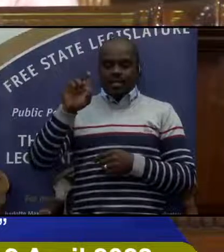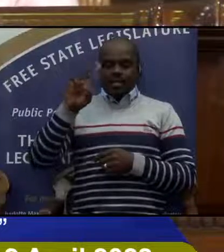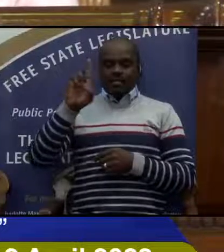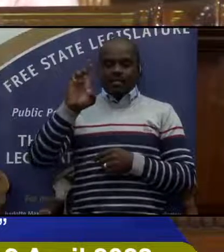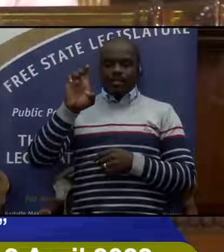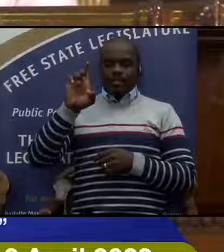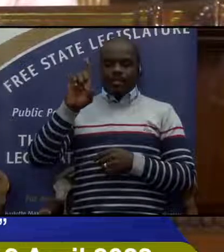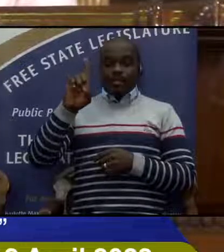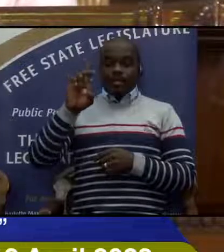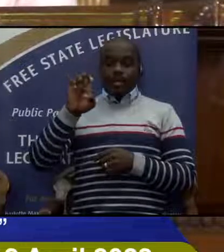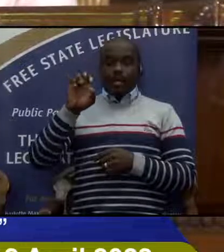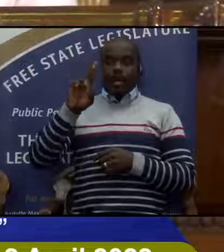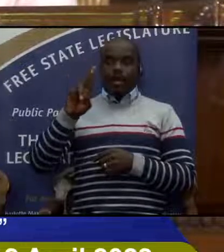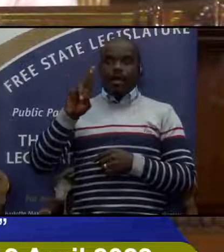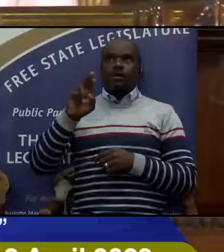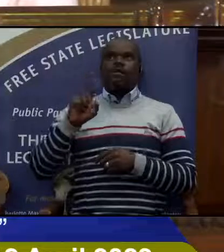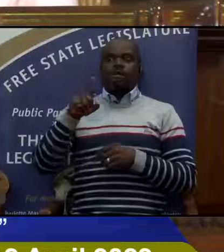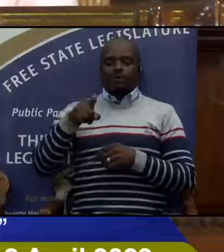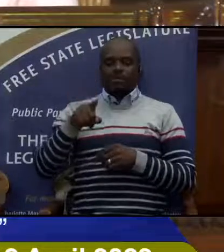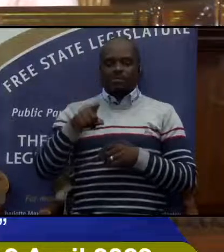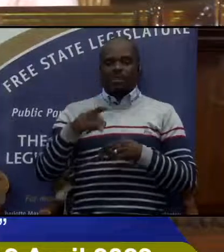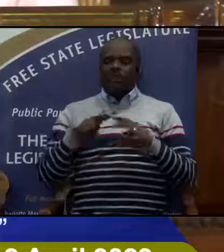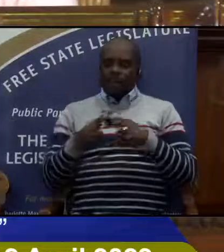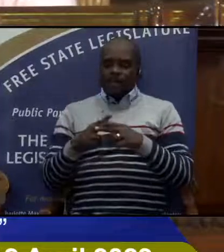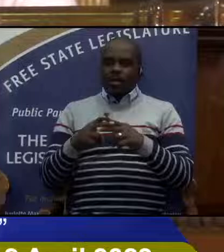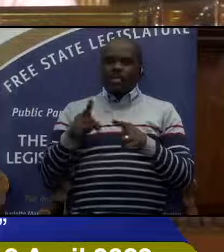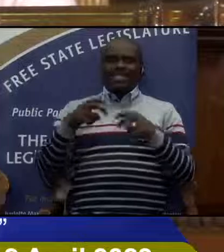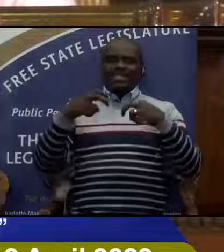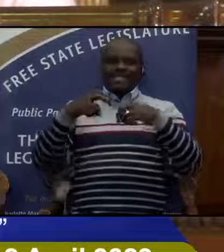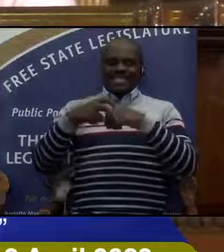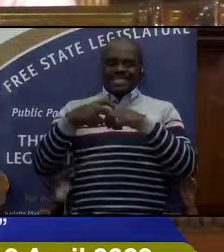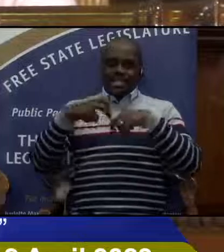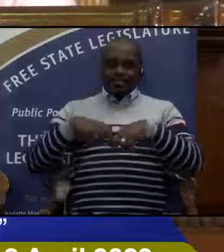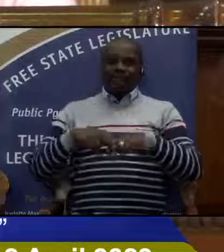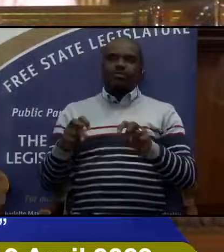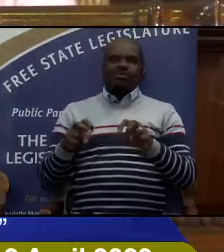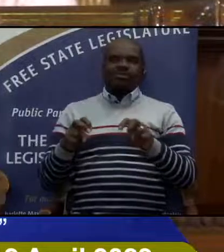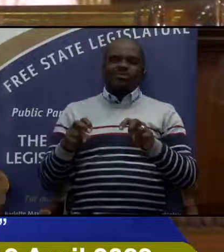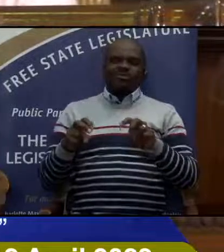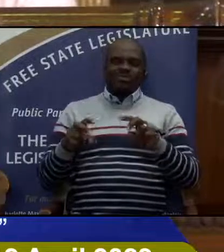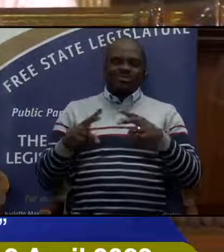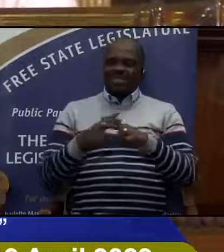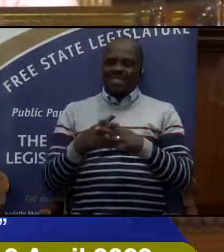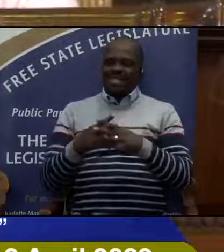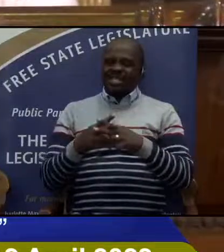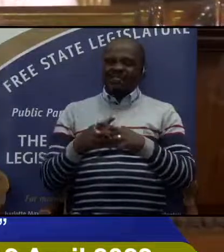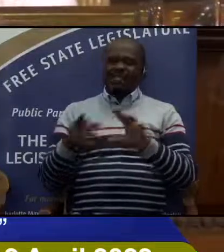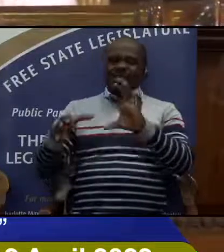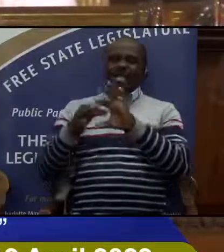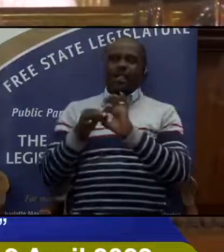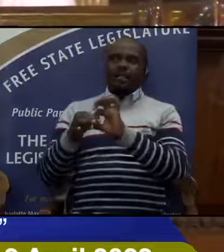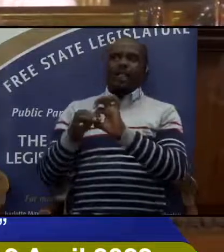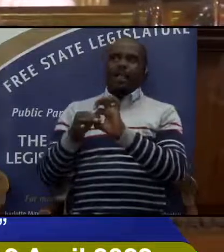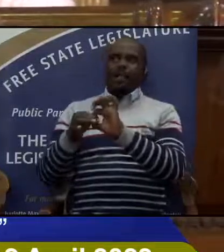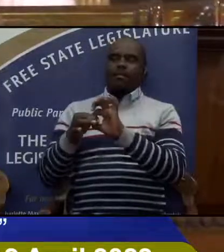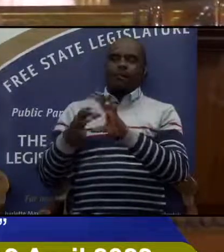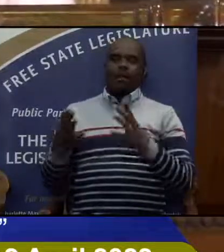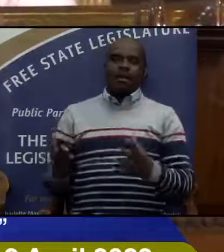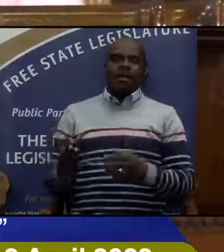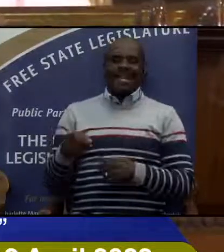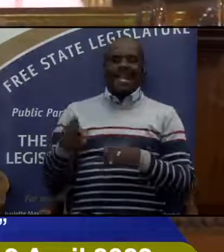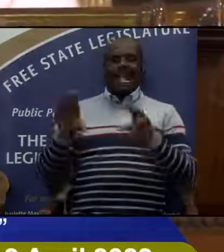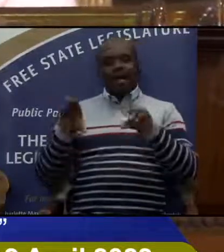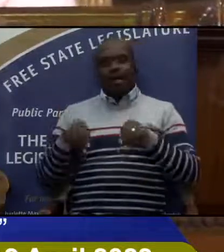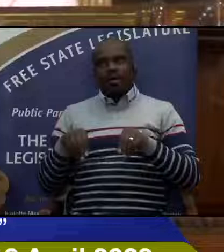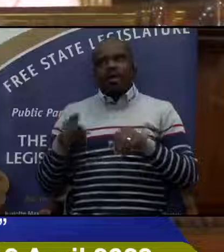and help to fight gender-based violence. We also appreciate your commitment to drive the implementation and monitoring of the